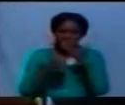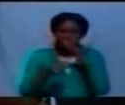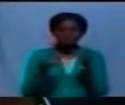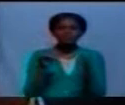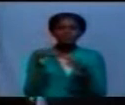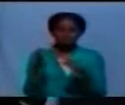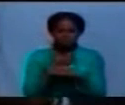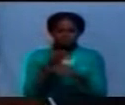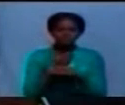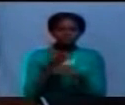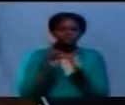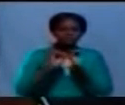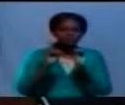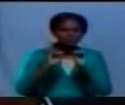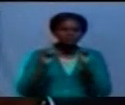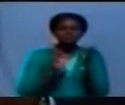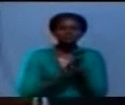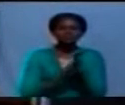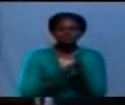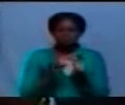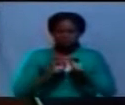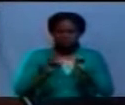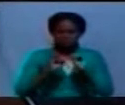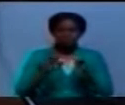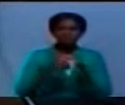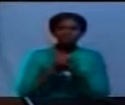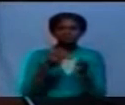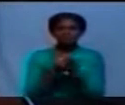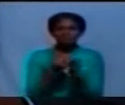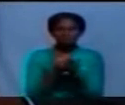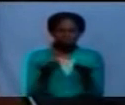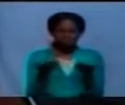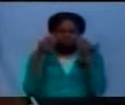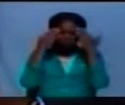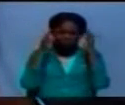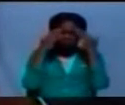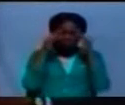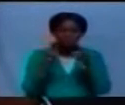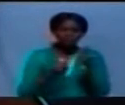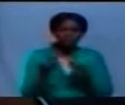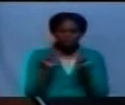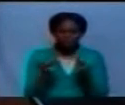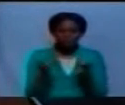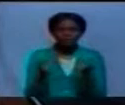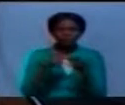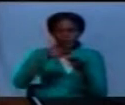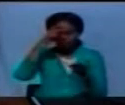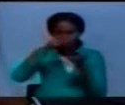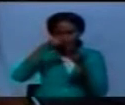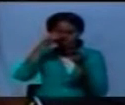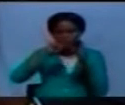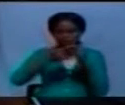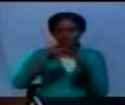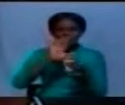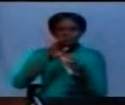commercial banks will be mentoring those schools, will be teaching them on financial literacy issues, so that people, the pupils, will start learning the habit